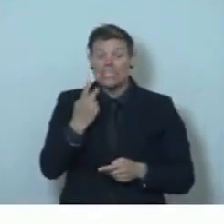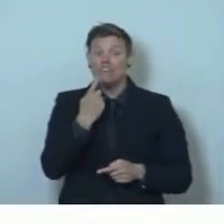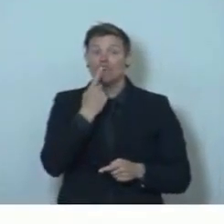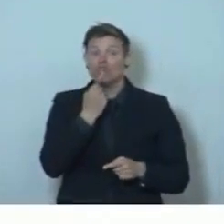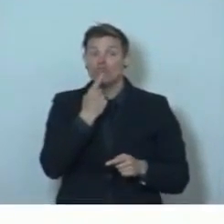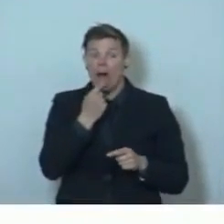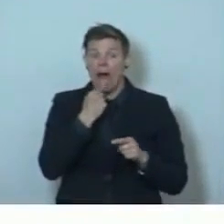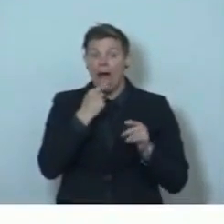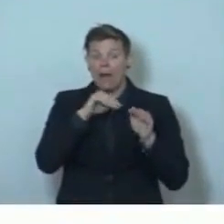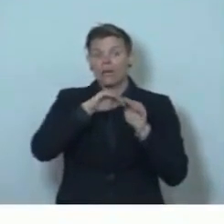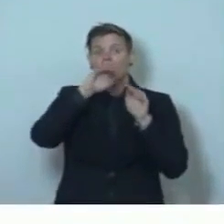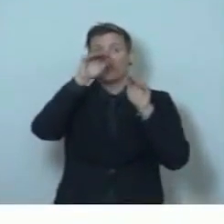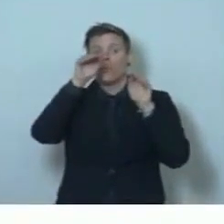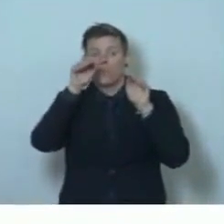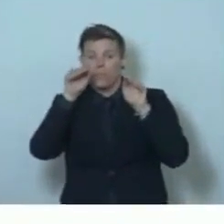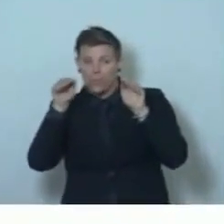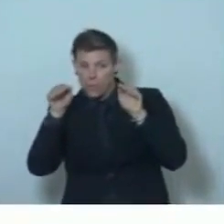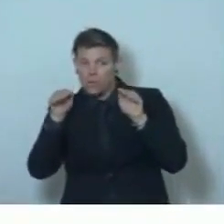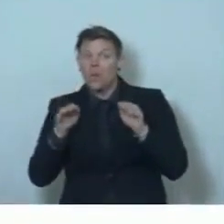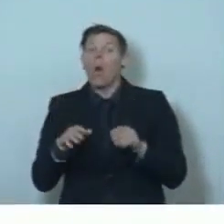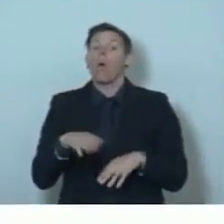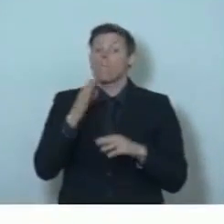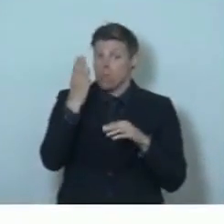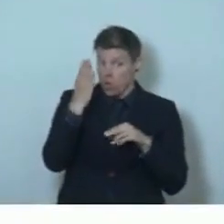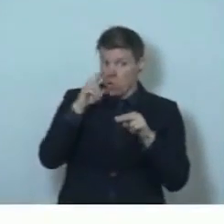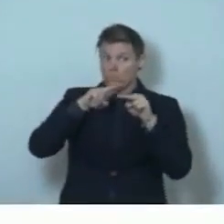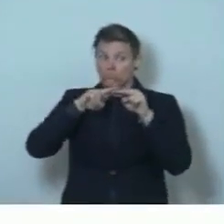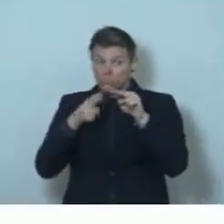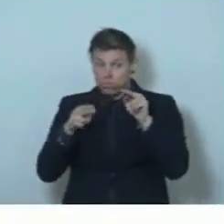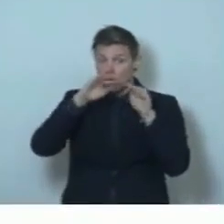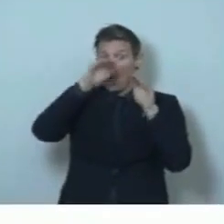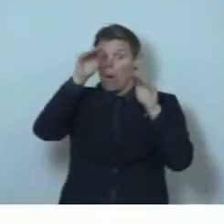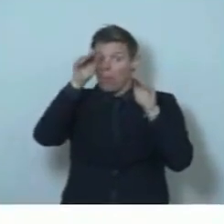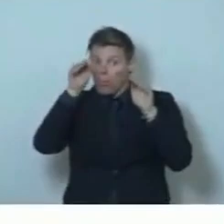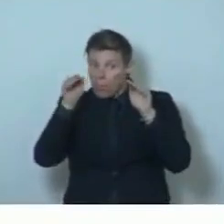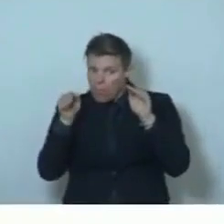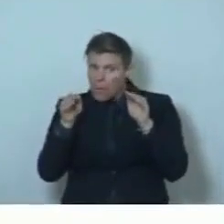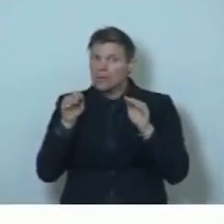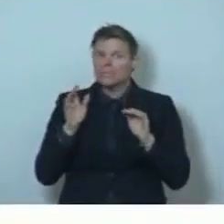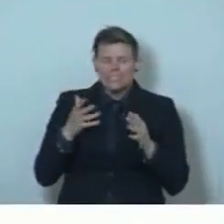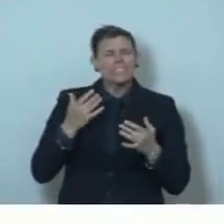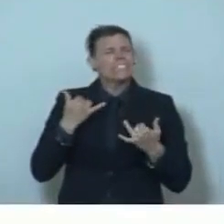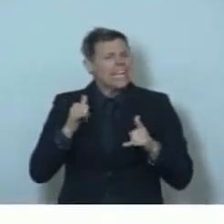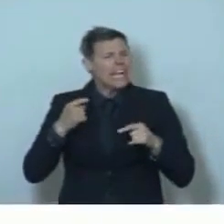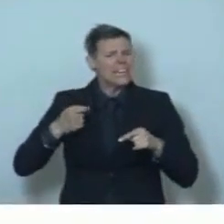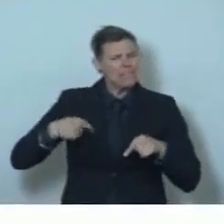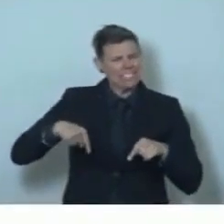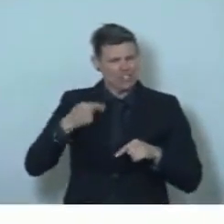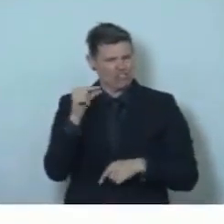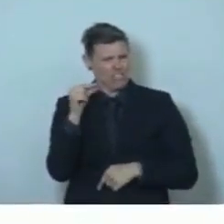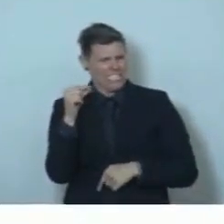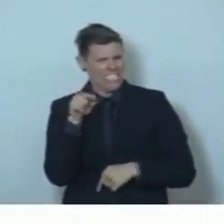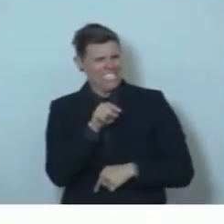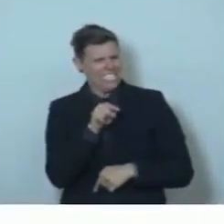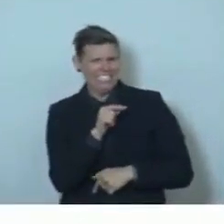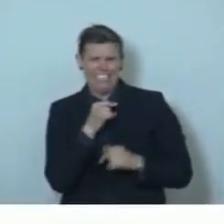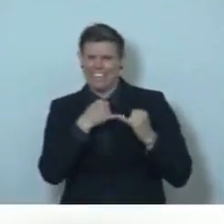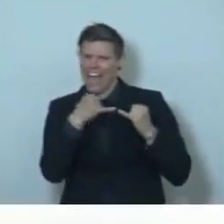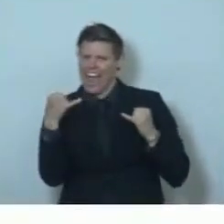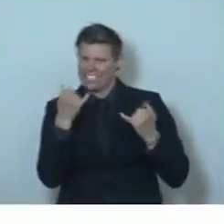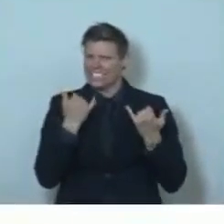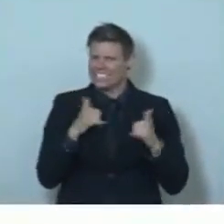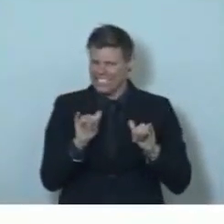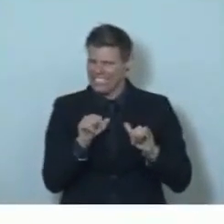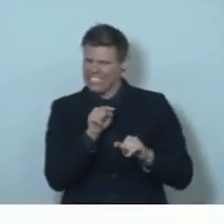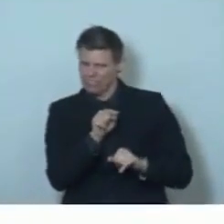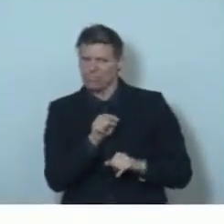blue line is also coming down in relationship to that. I'm still a little nervous about the green line. I've shown you multiple